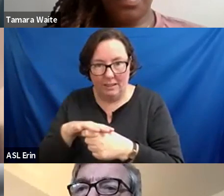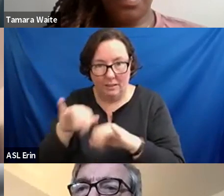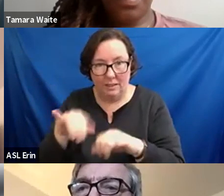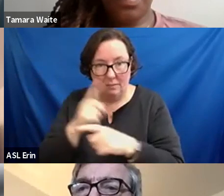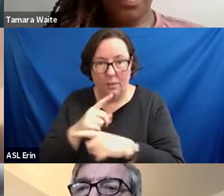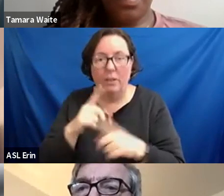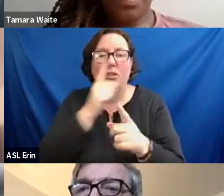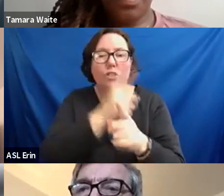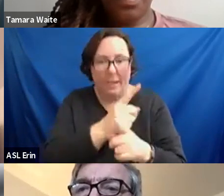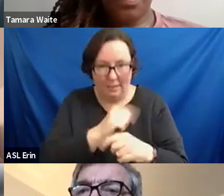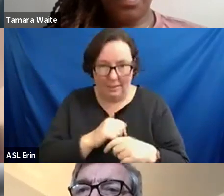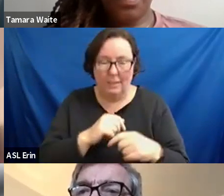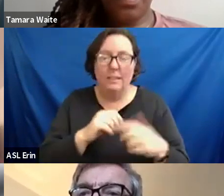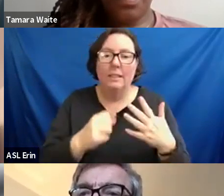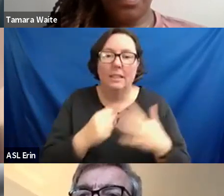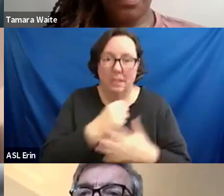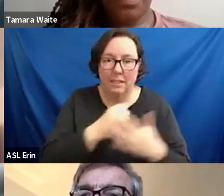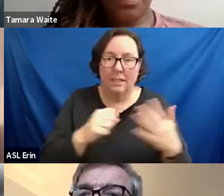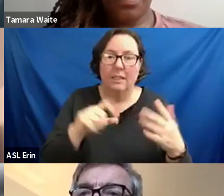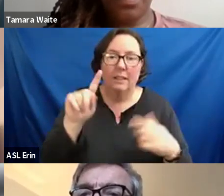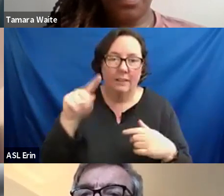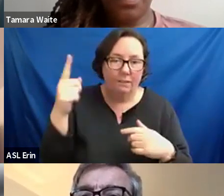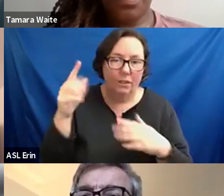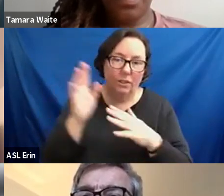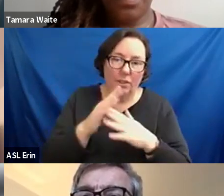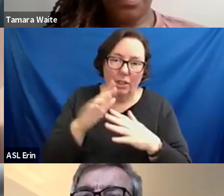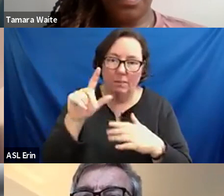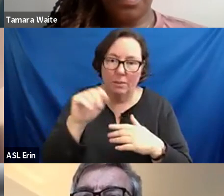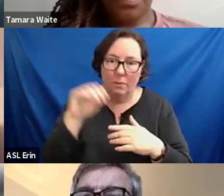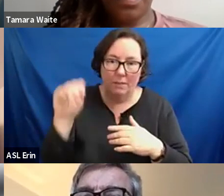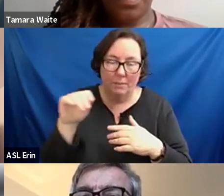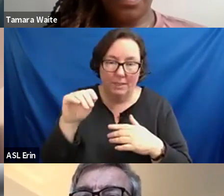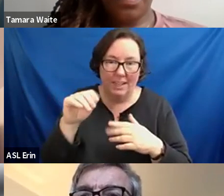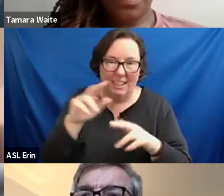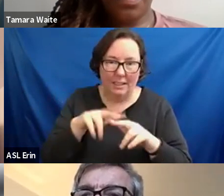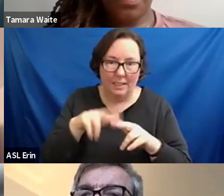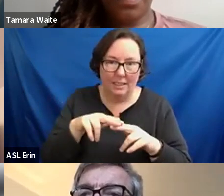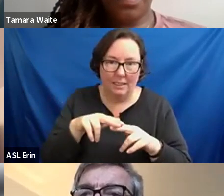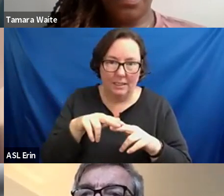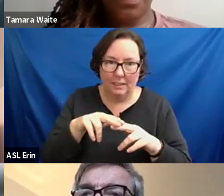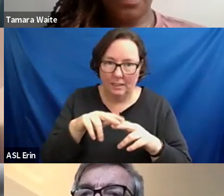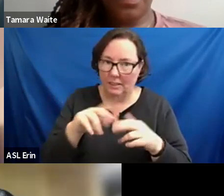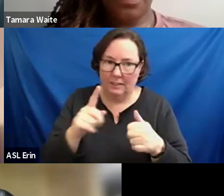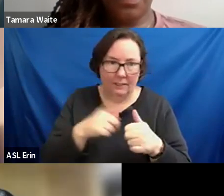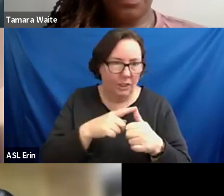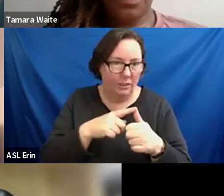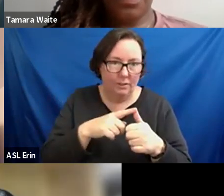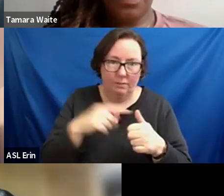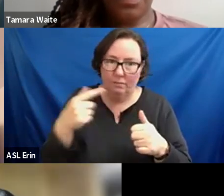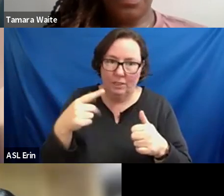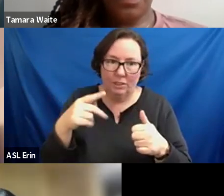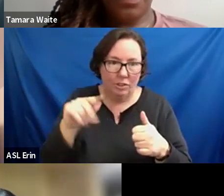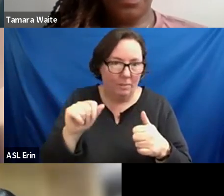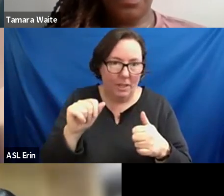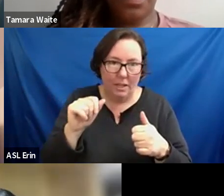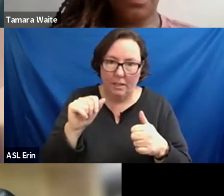is correct. So we had first 20% of the seats, first by GPA across